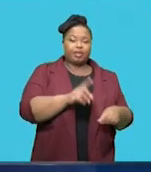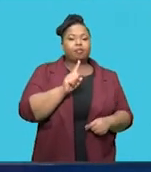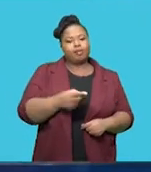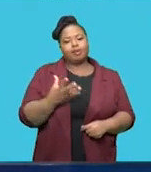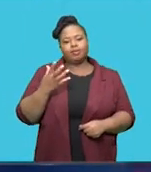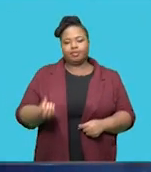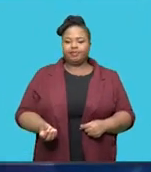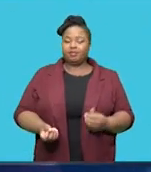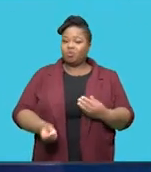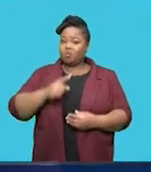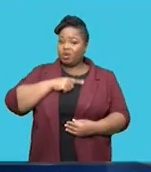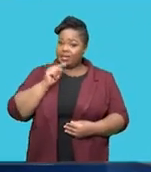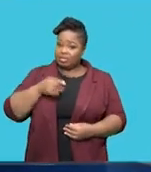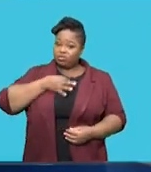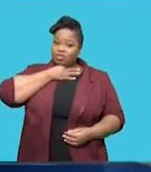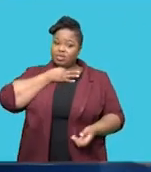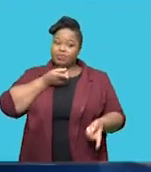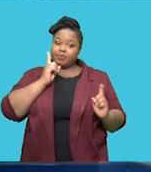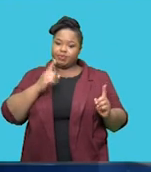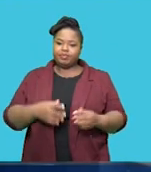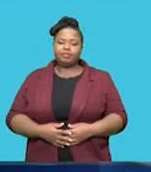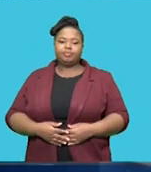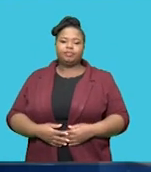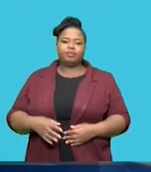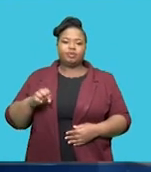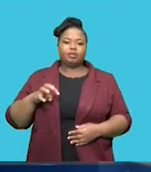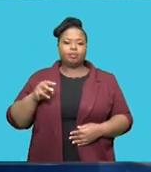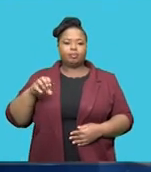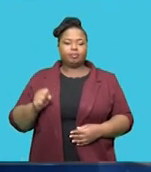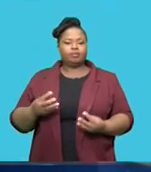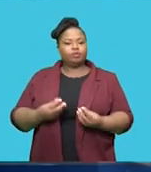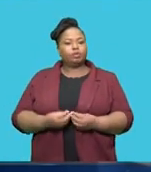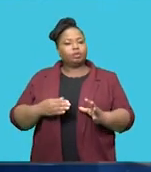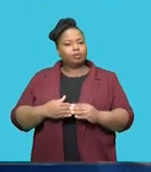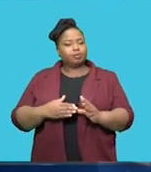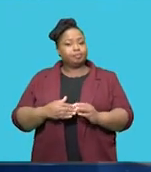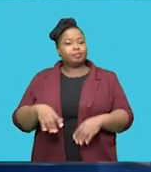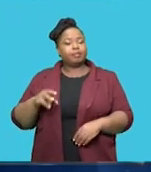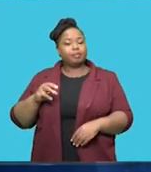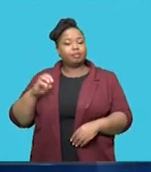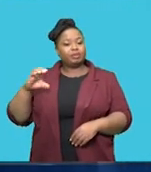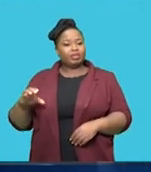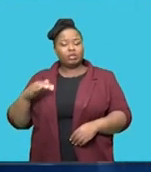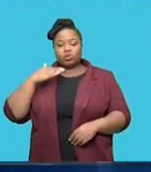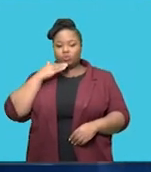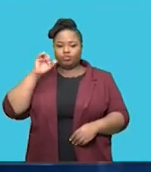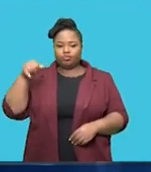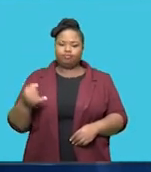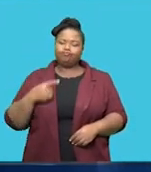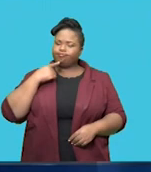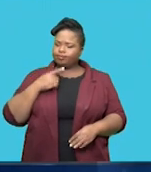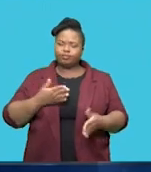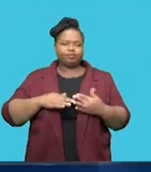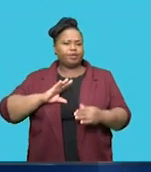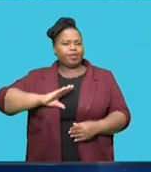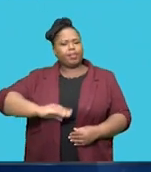because that's where the risk is. The Emergency Management Services, together with the MMC of the City of Johannesburg, encourage residents to never